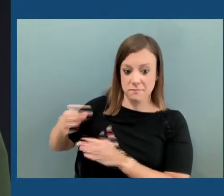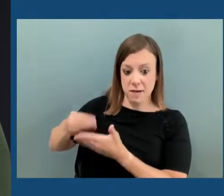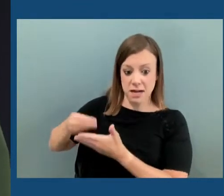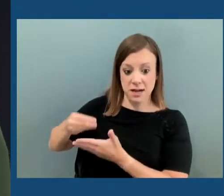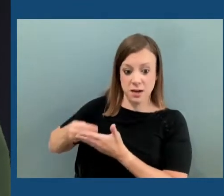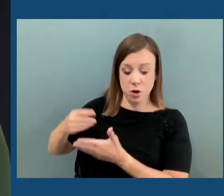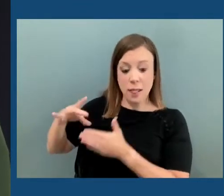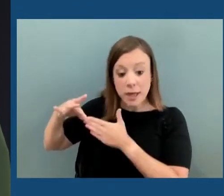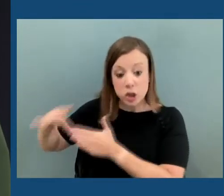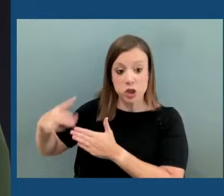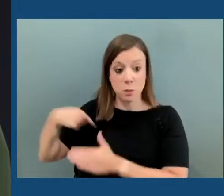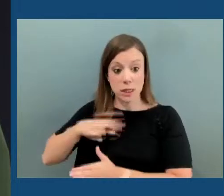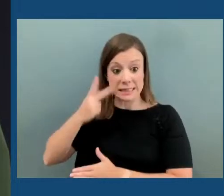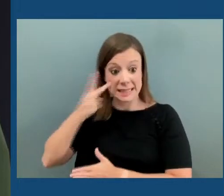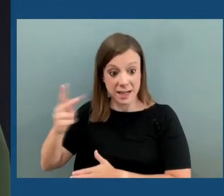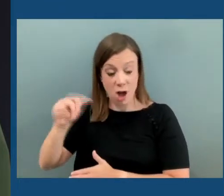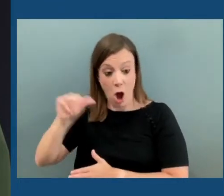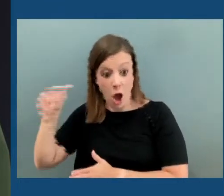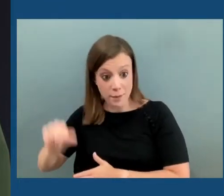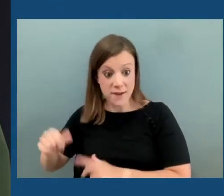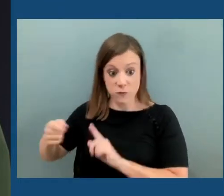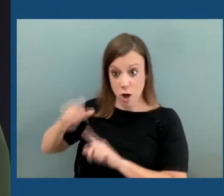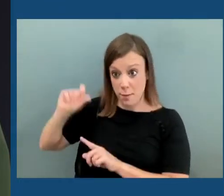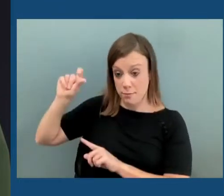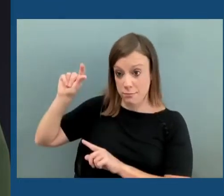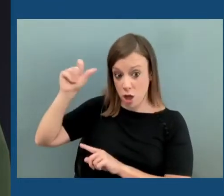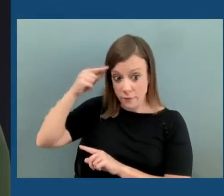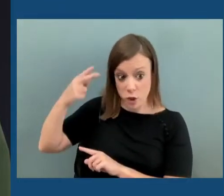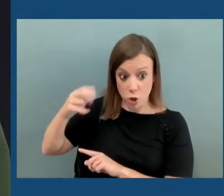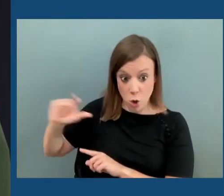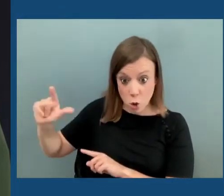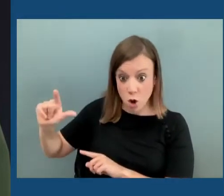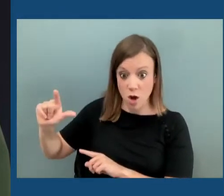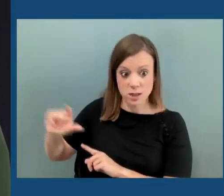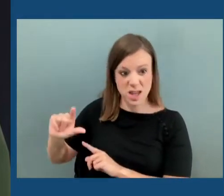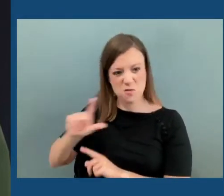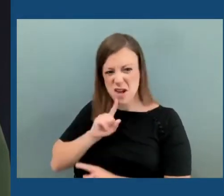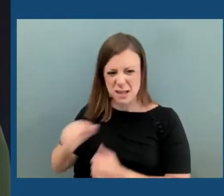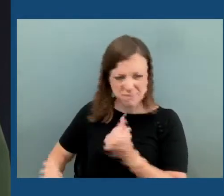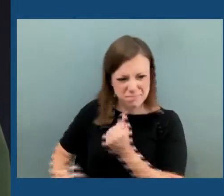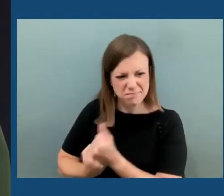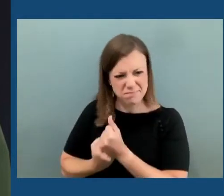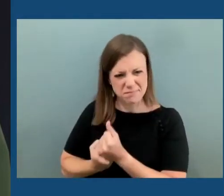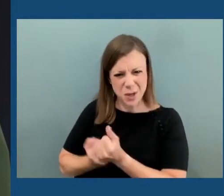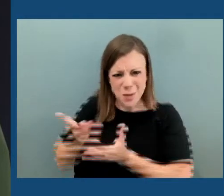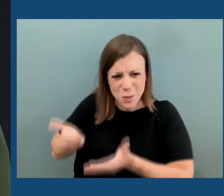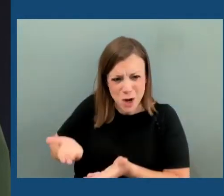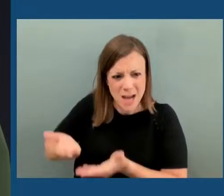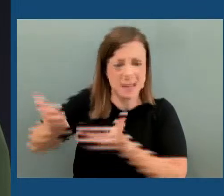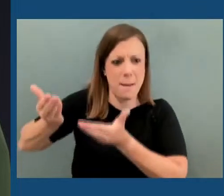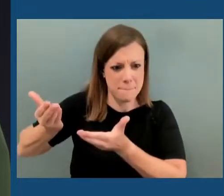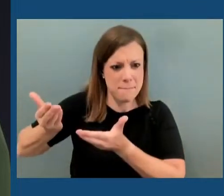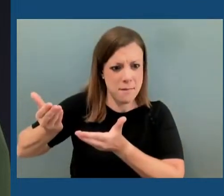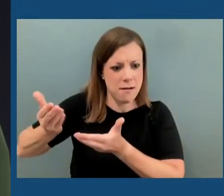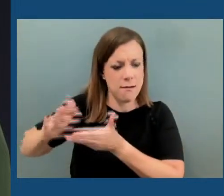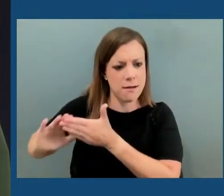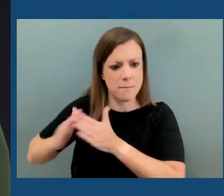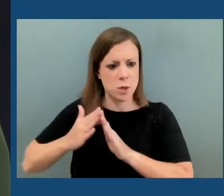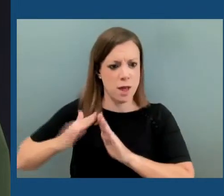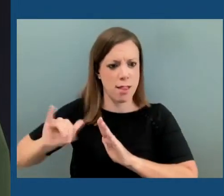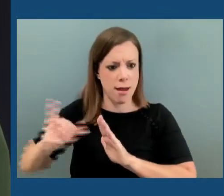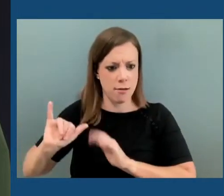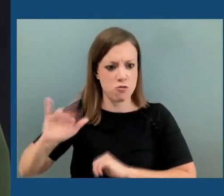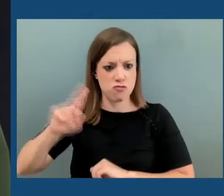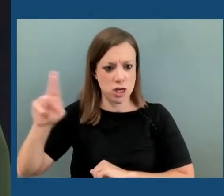for communities in upstate New York like Rochester that see the opportunity and the positivity and the vision that